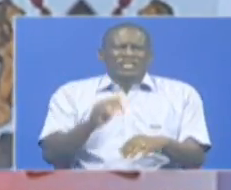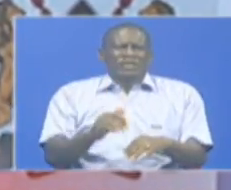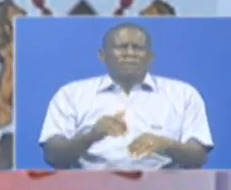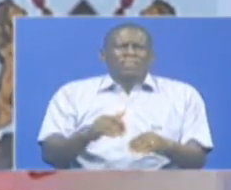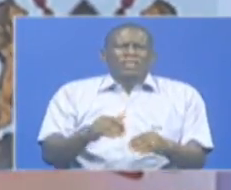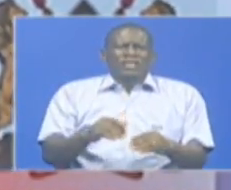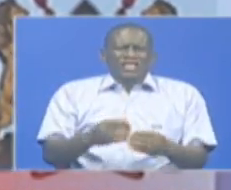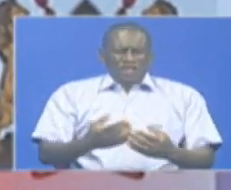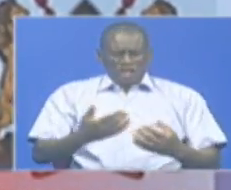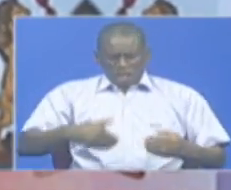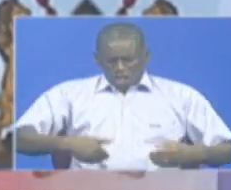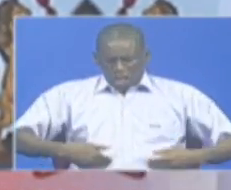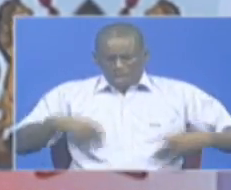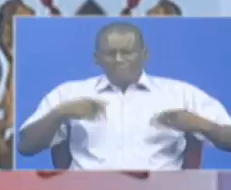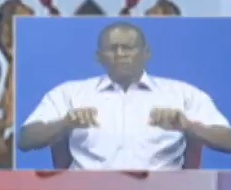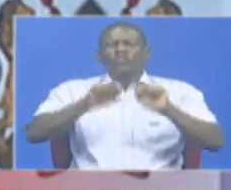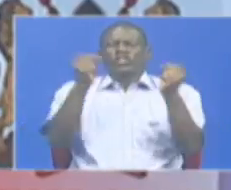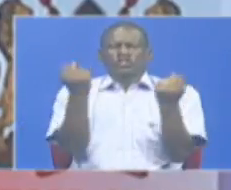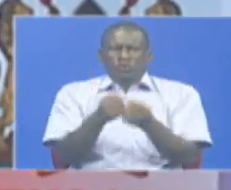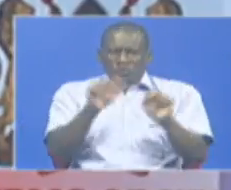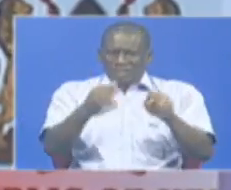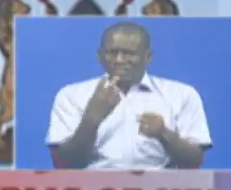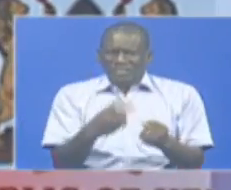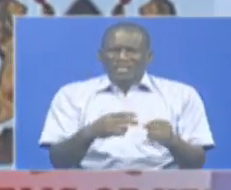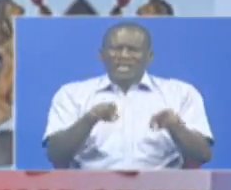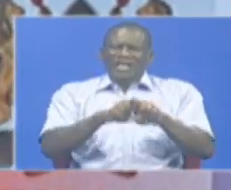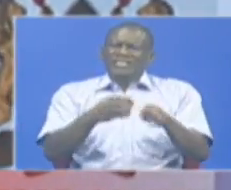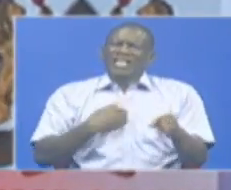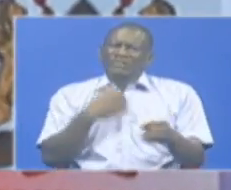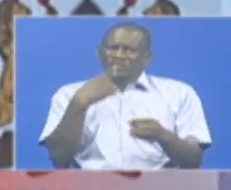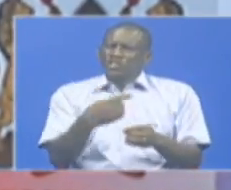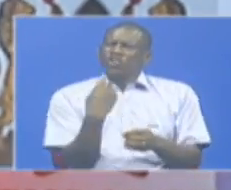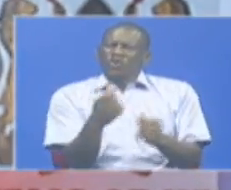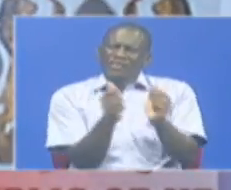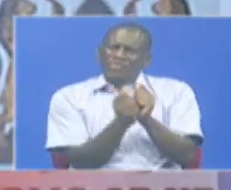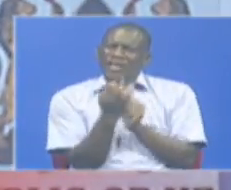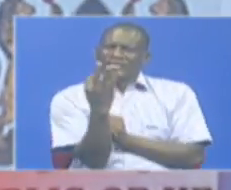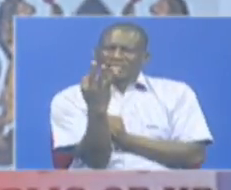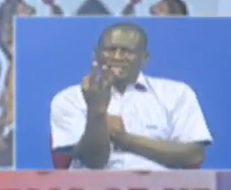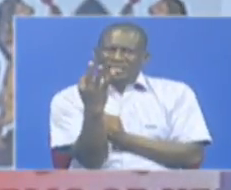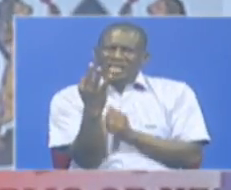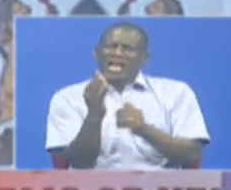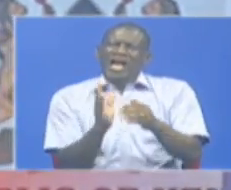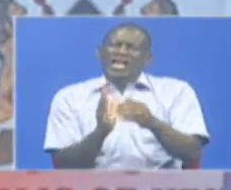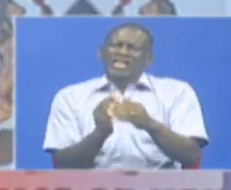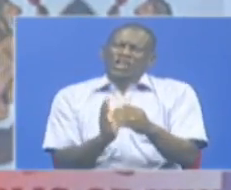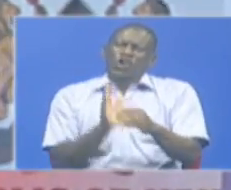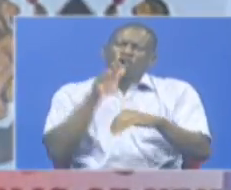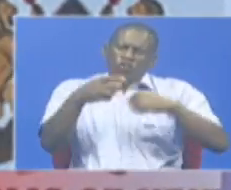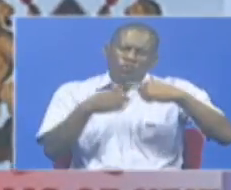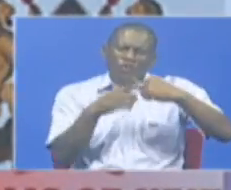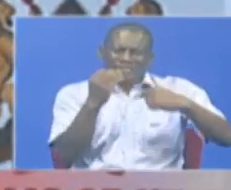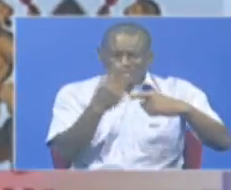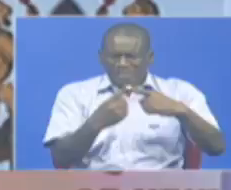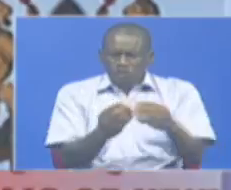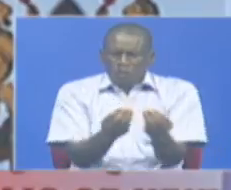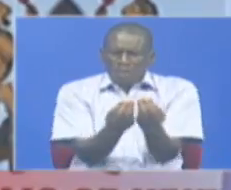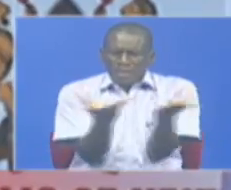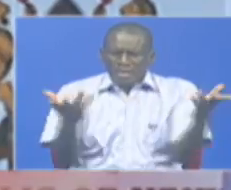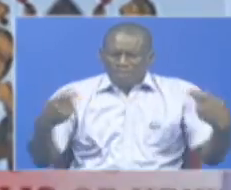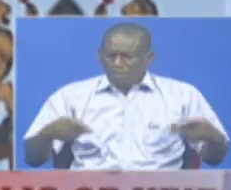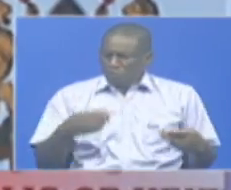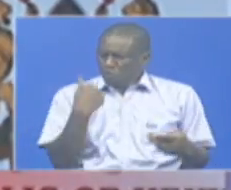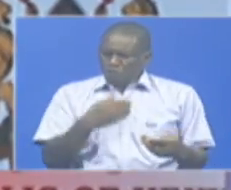productive members of our society. You can see, like I've said, only 13 are above 60, and therefore a large majority of the